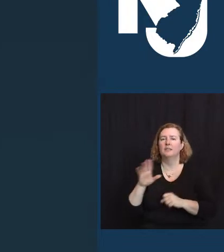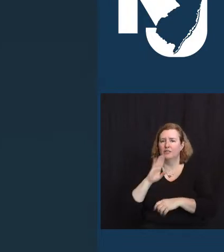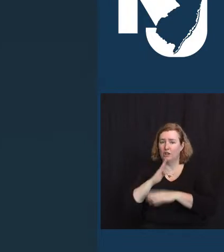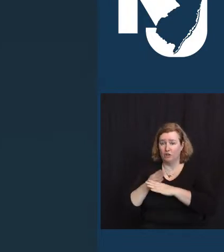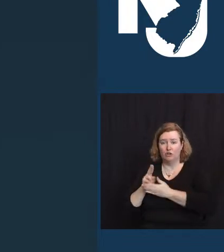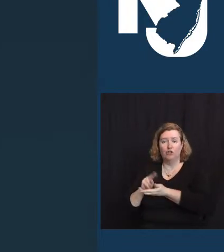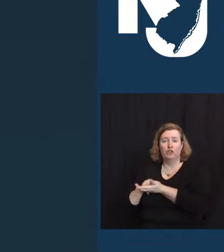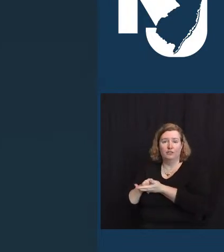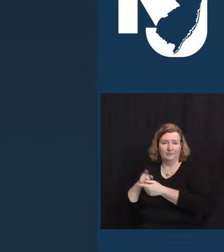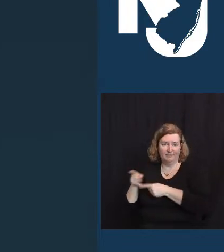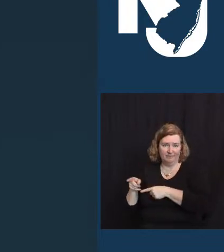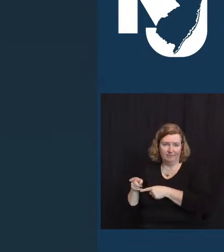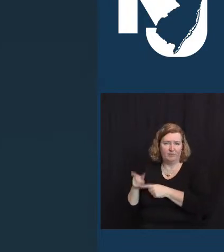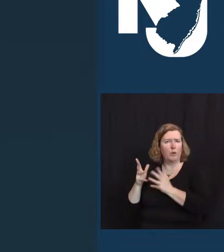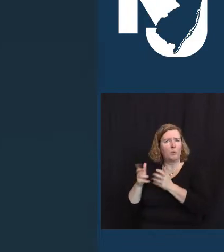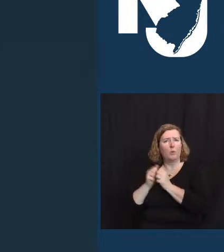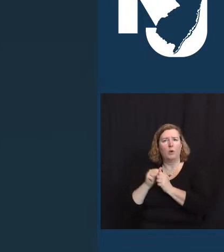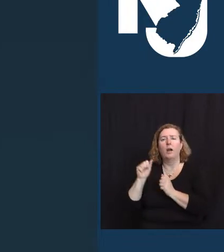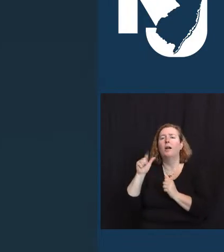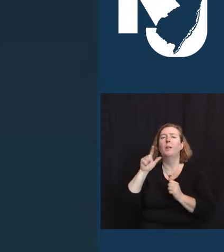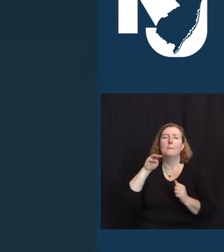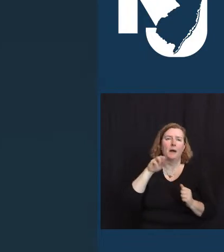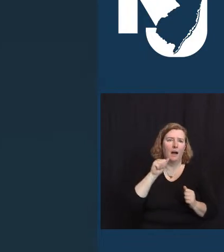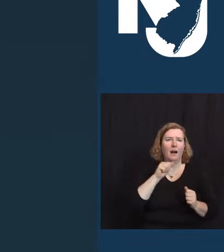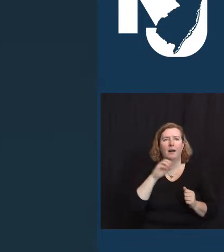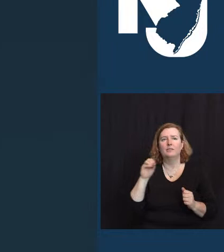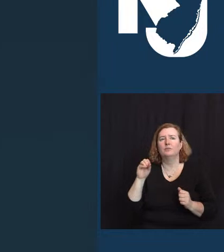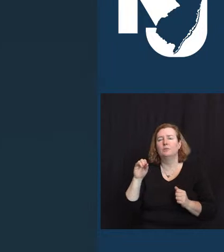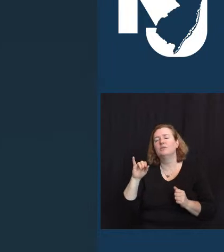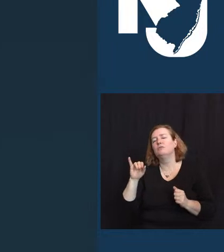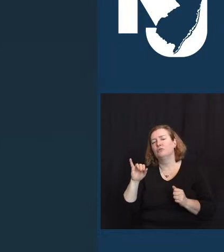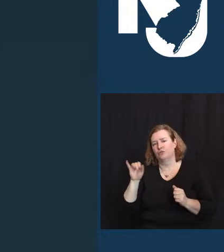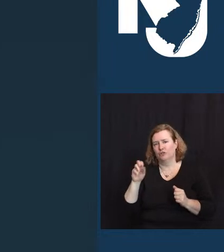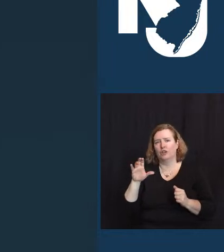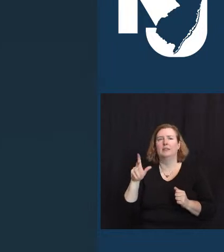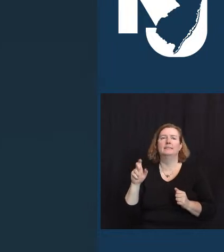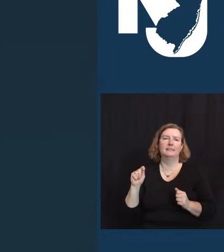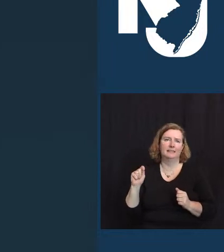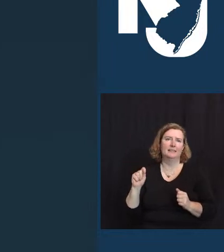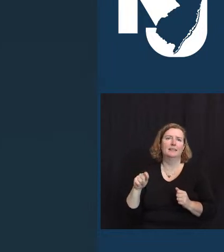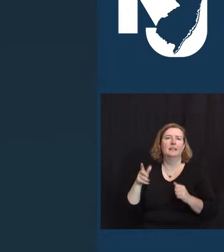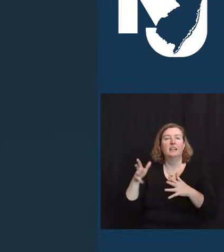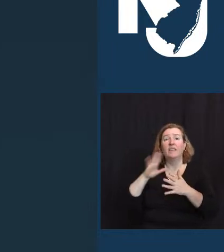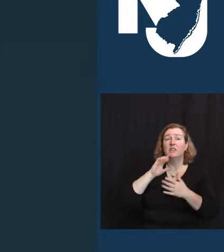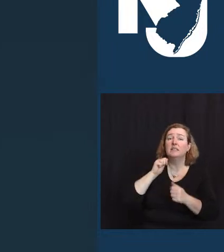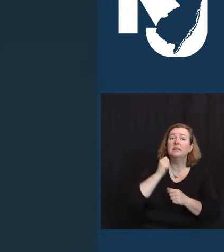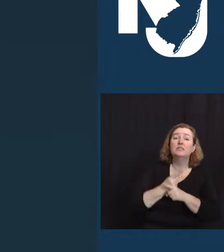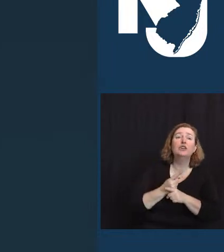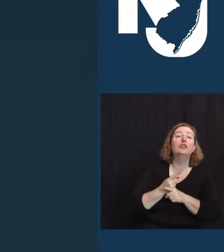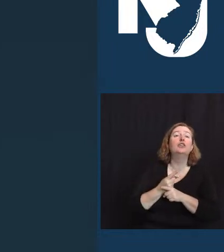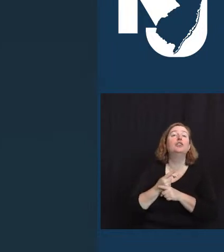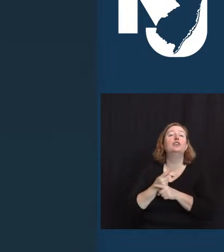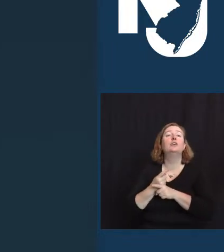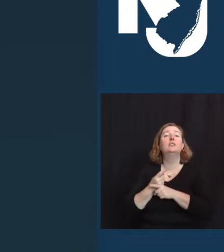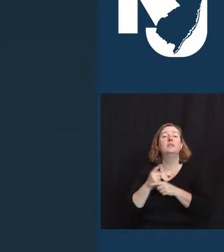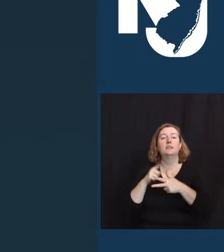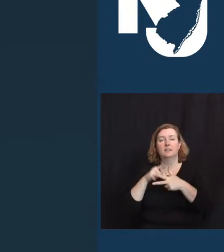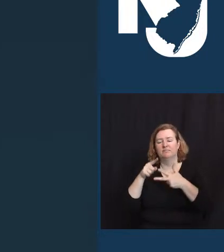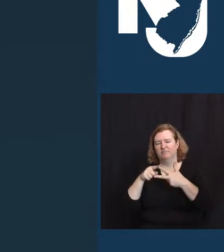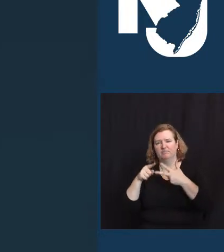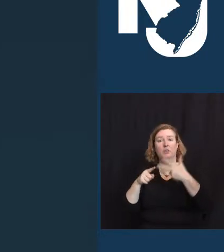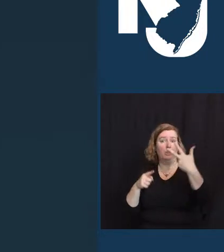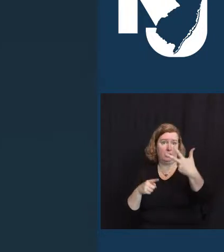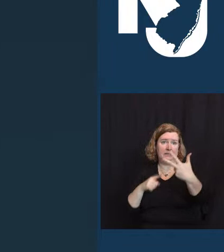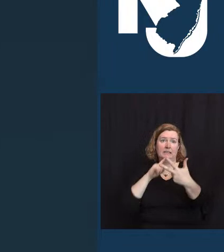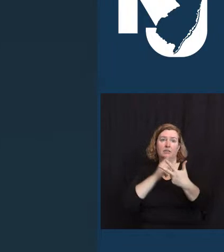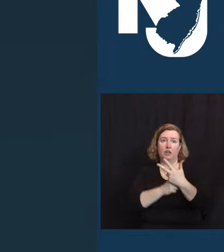with both Alma and Janet on Monday. He's also survived by his sisters, Diana, Yvonne, Maribel, and